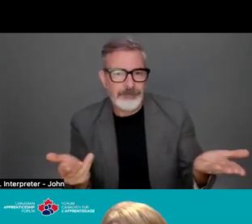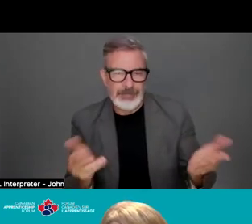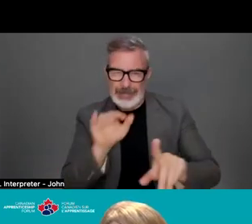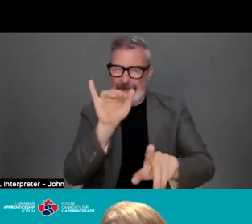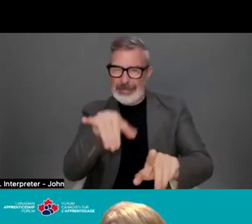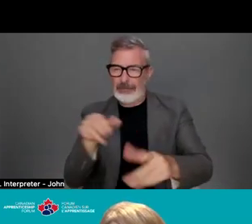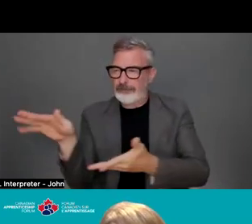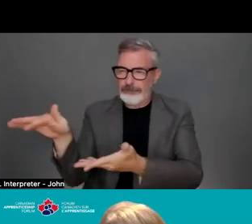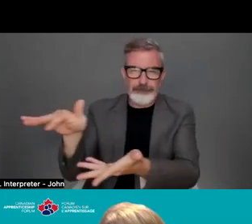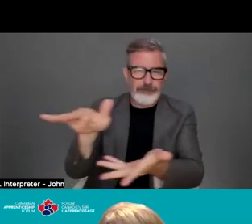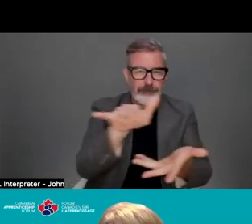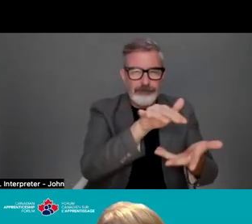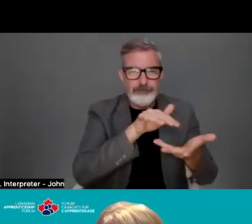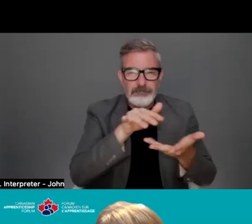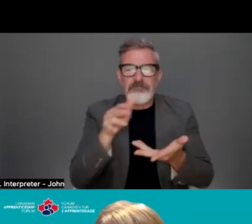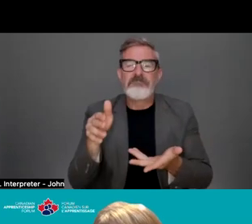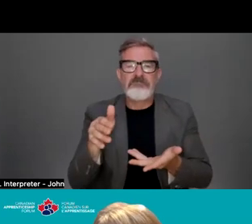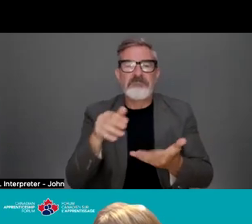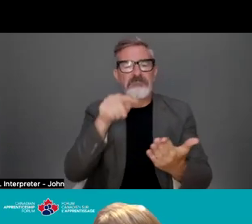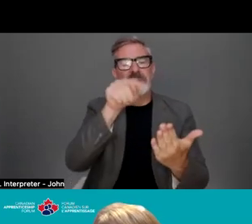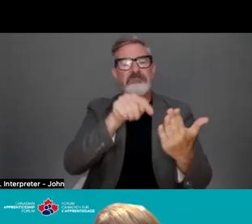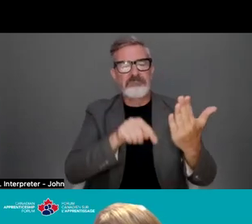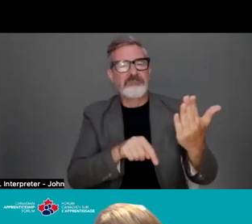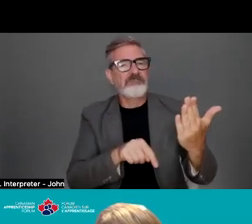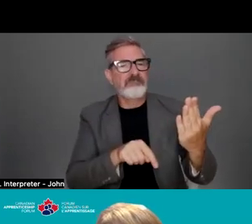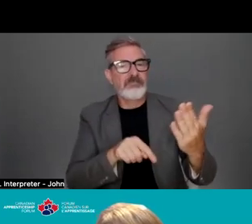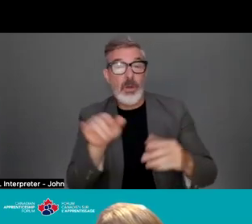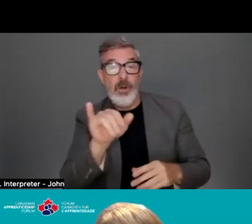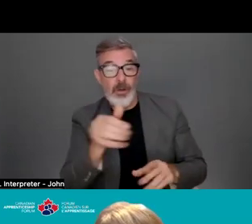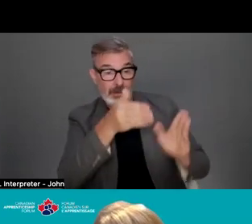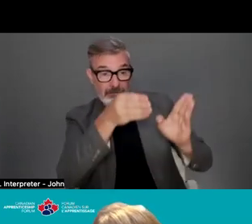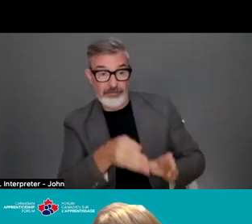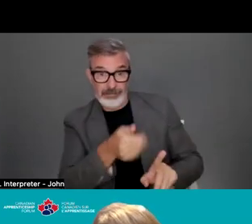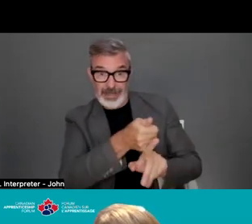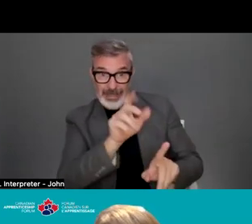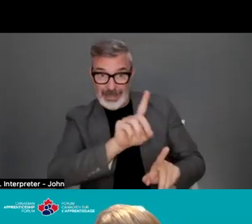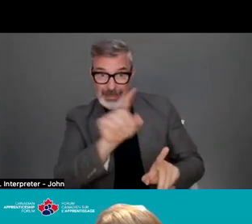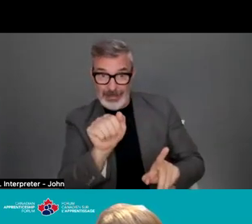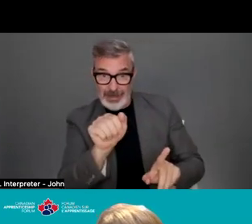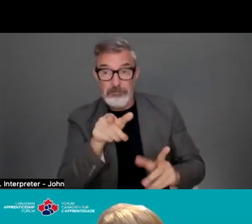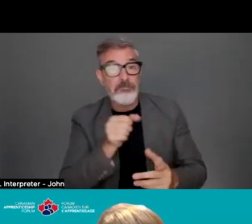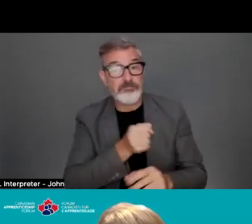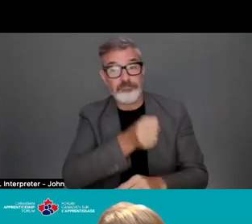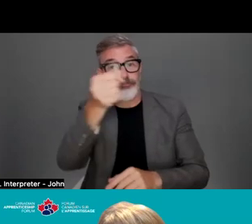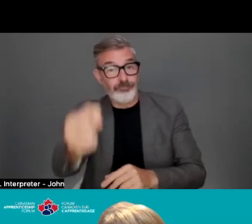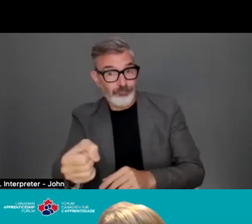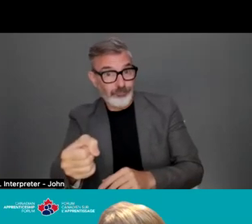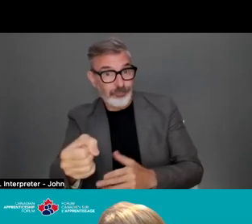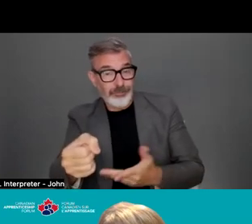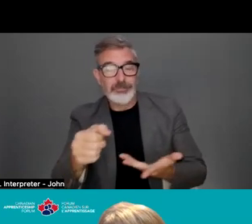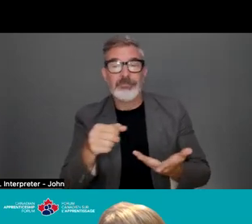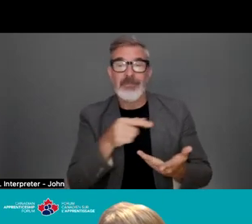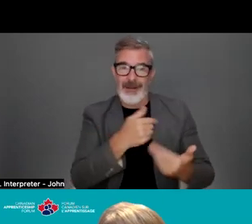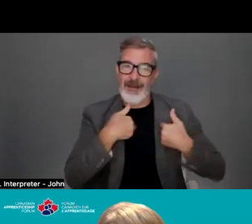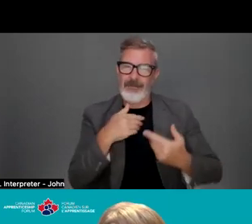though, that apprentices with disabilities were in particular facing some barriers with their apprenticeship